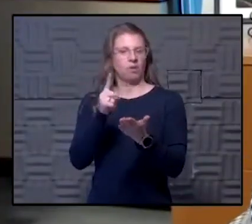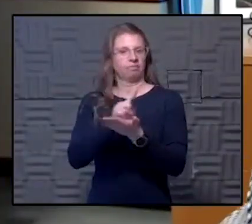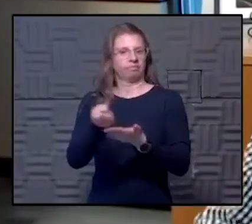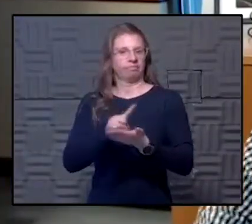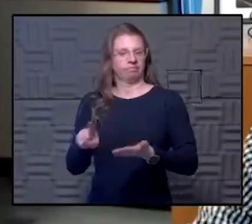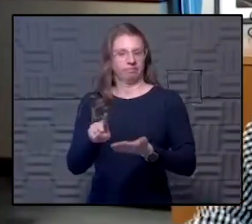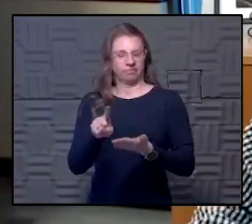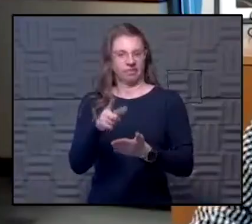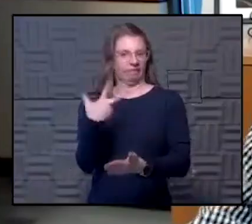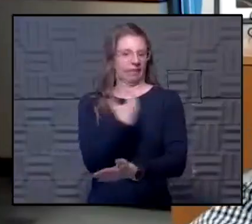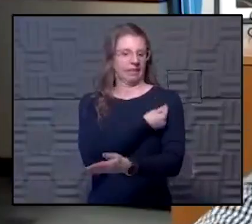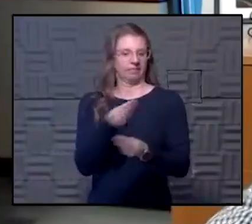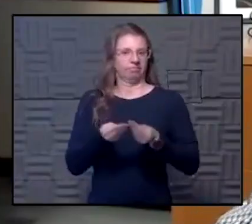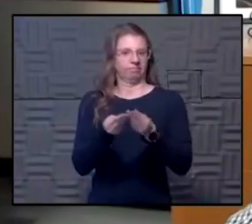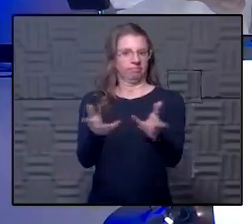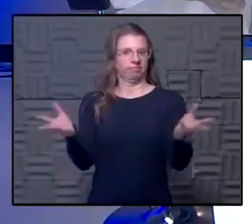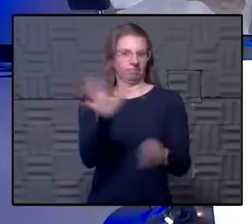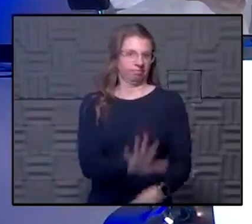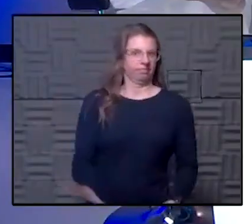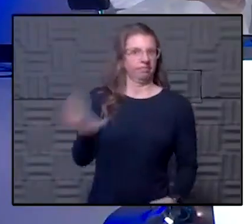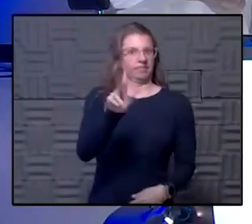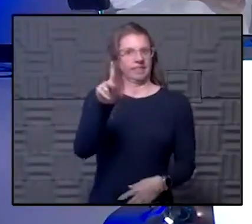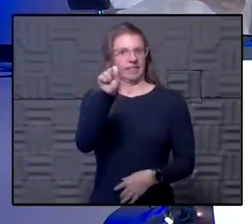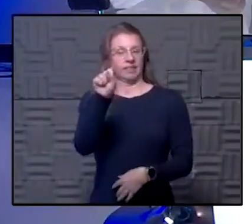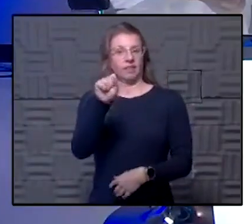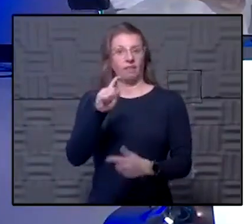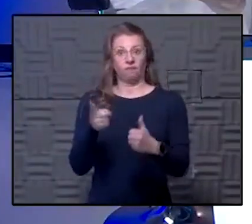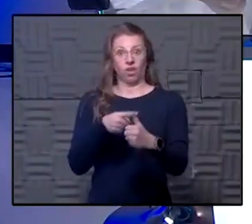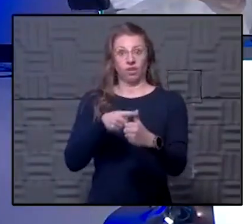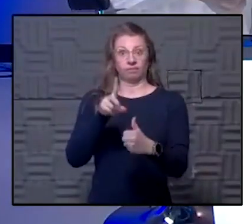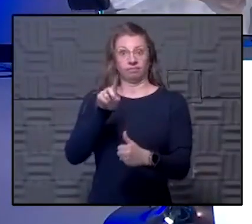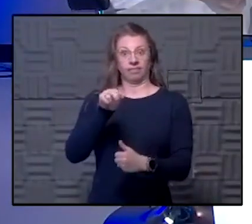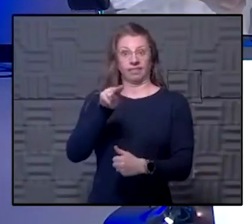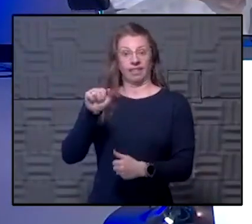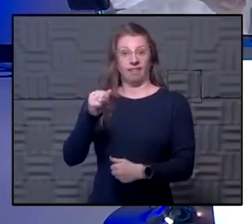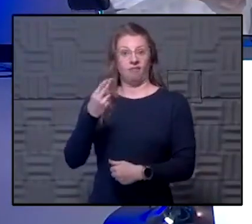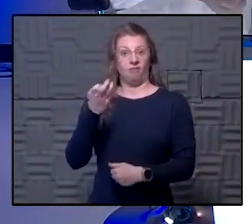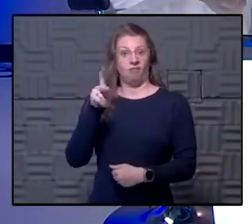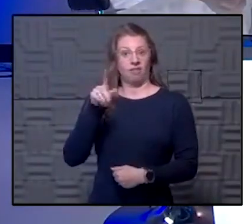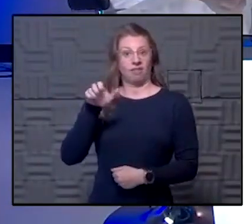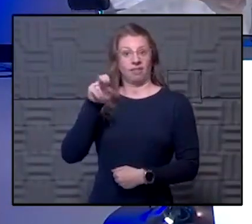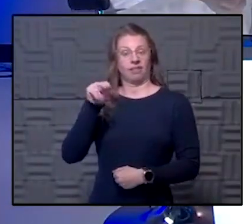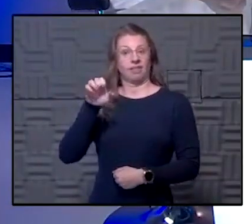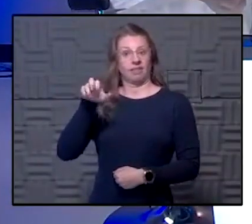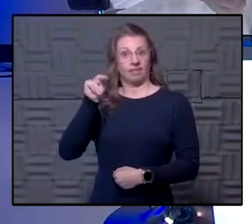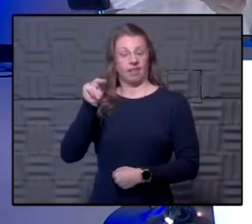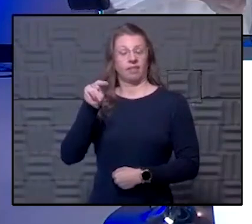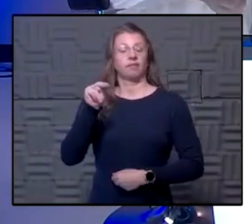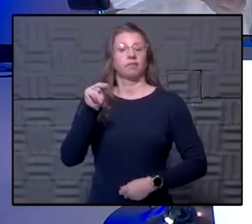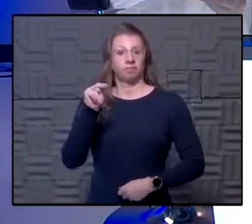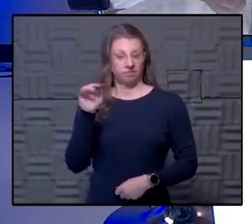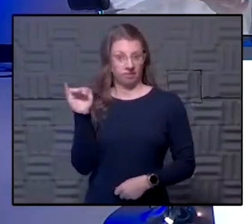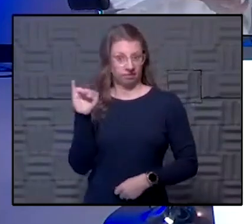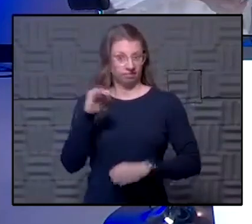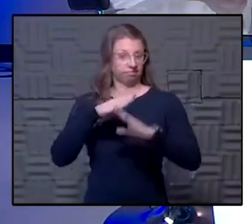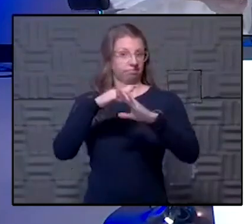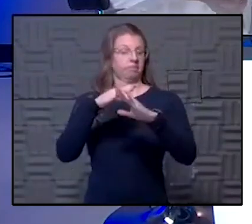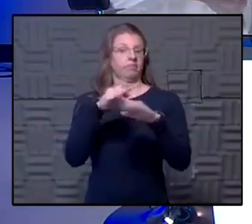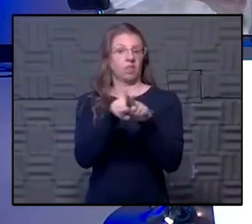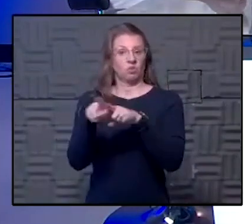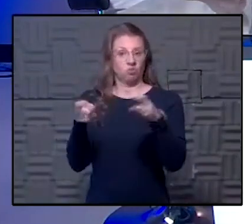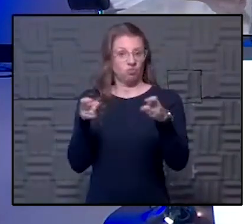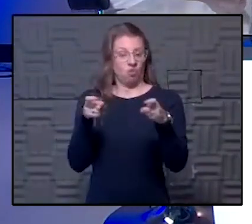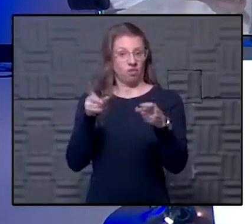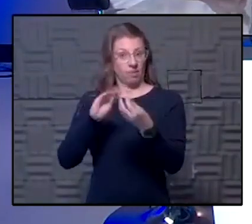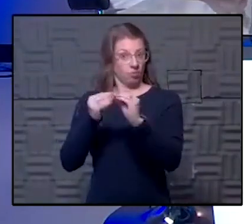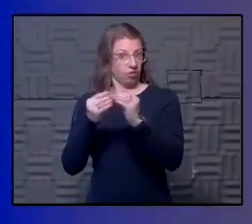rollout across Kansas. But first, Dana Hawkinson, our Medical Director of Infection Prevention and Control, is here with our numbers. How do